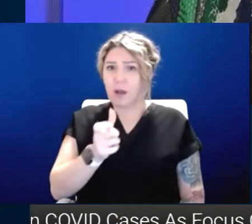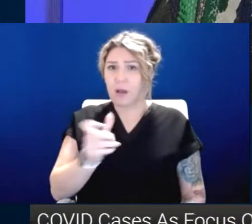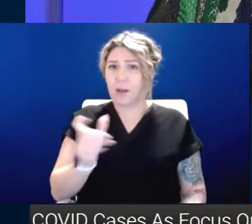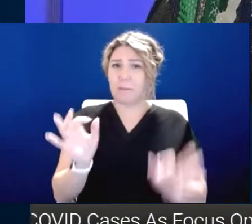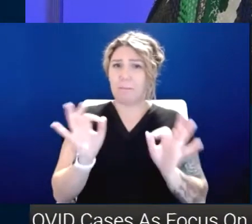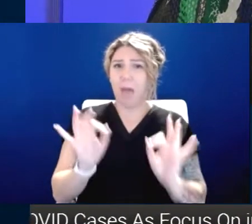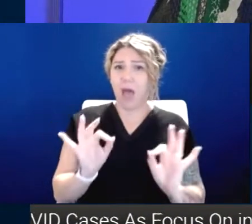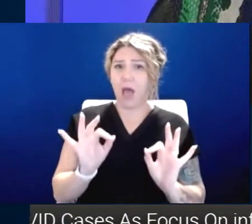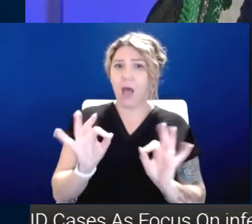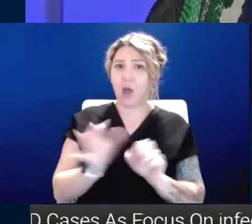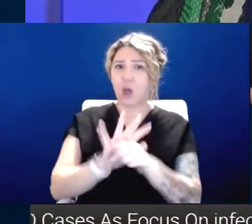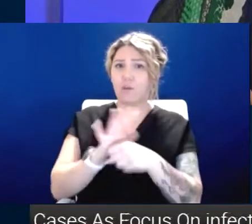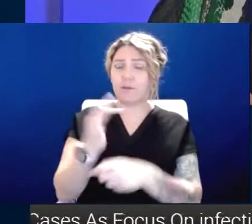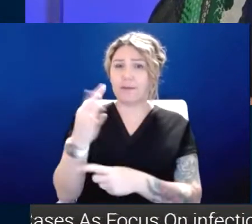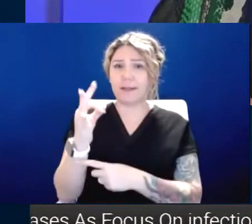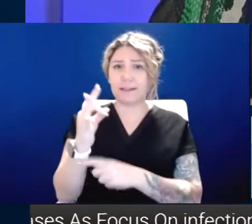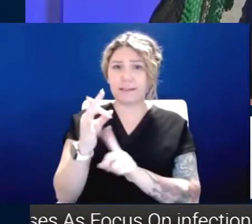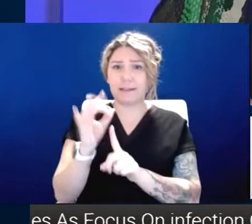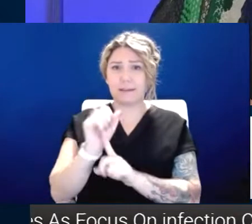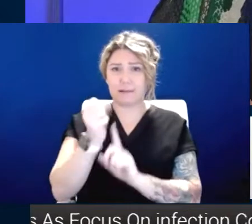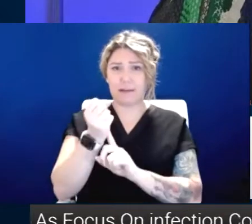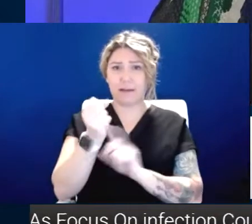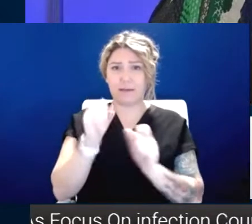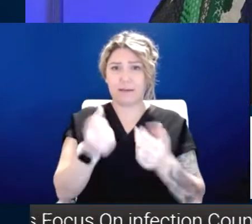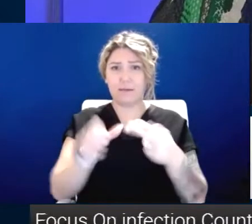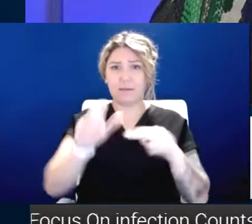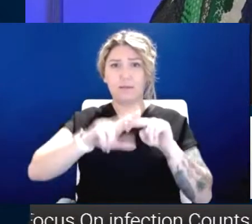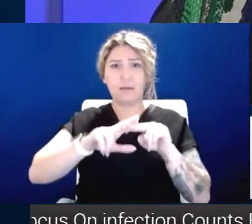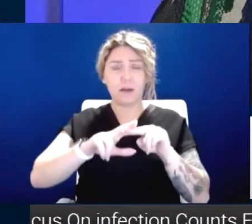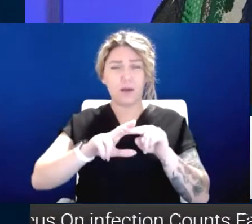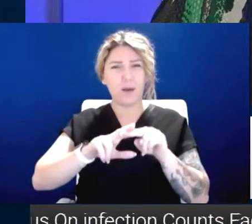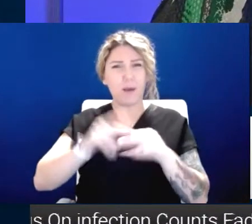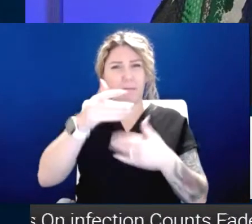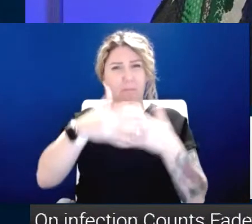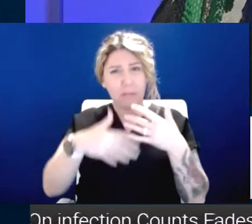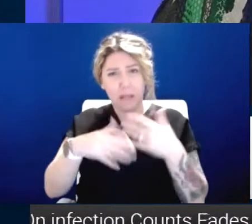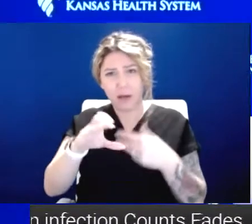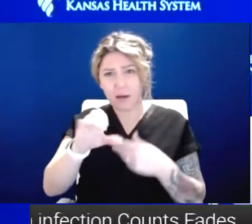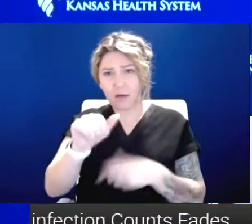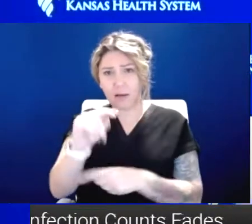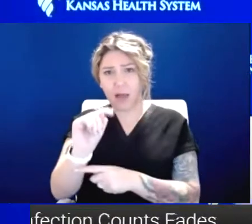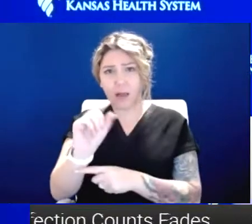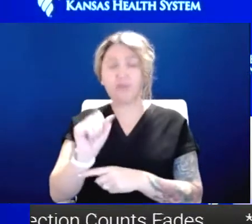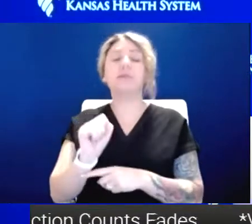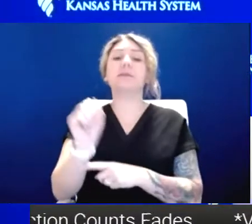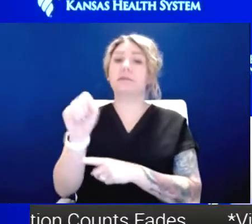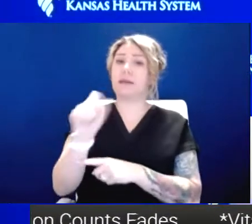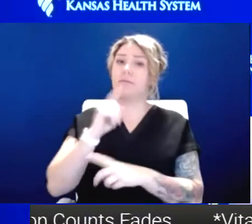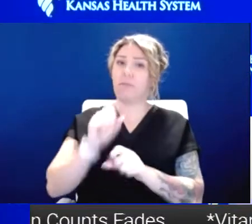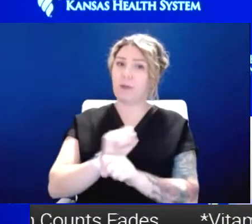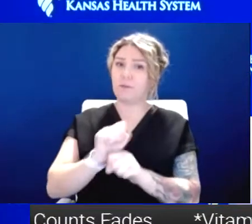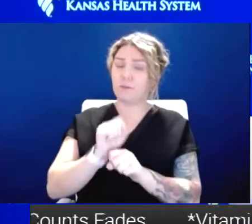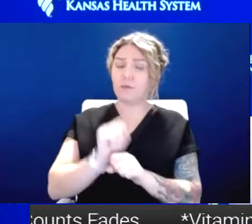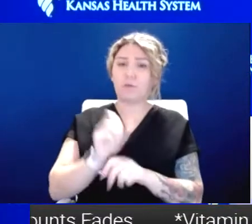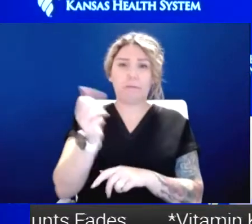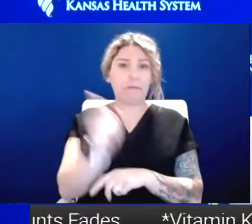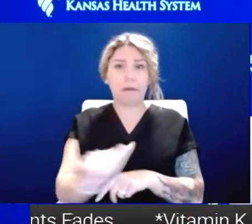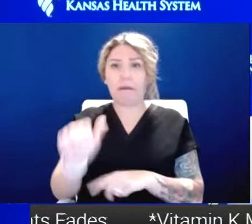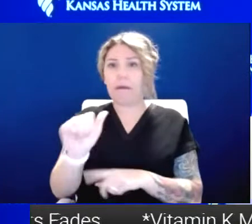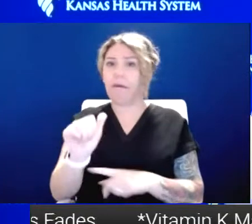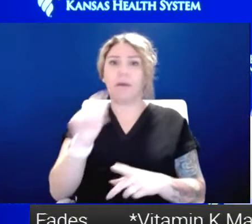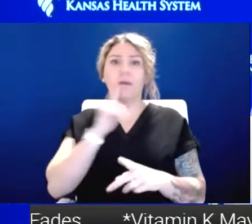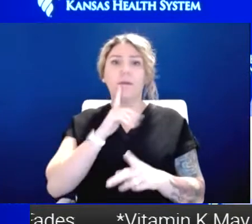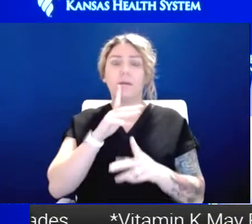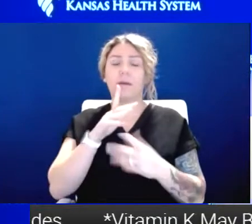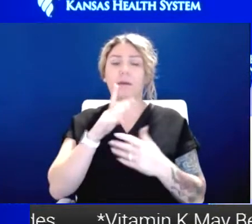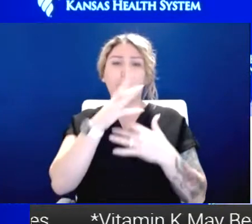cases can raise the risk of blood clots? Yeah, absolutely. We know any COVID can raise the risk